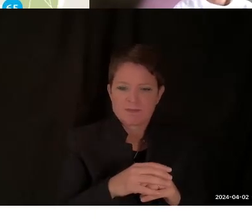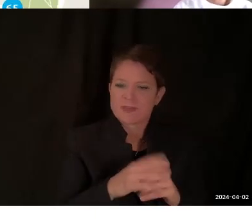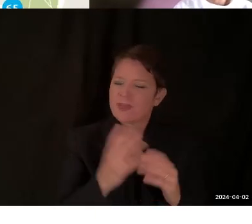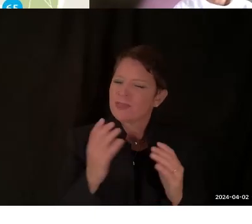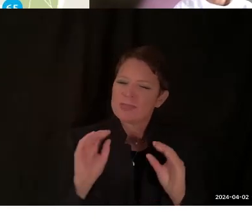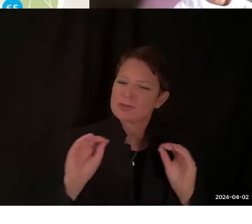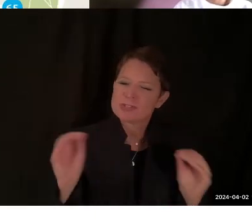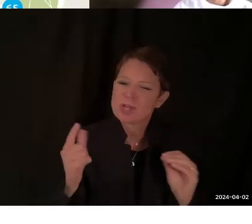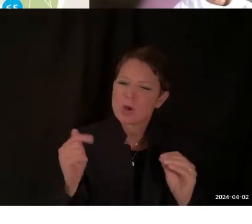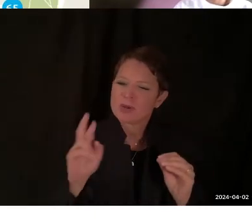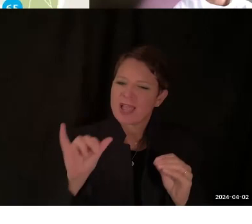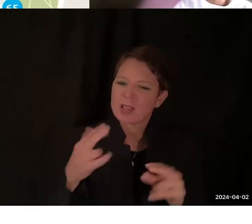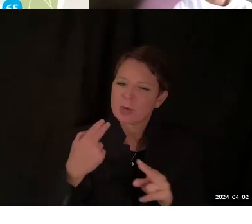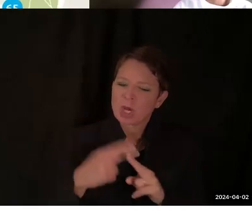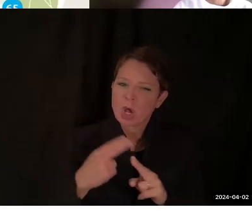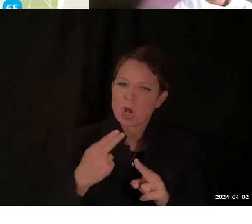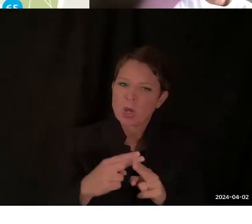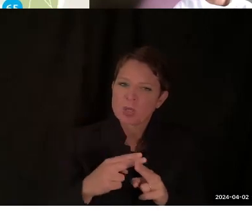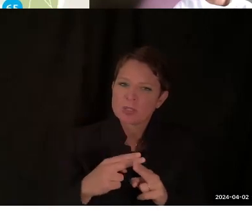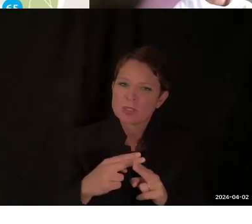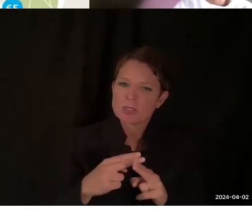There's not a gallery called the